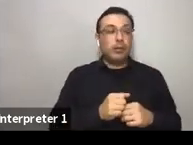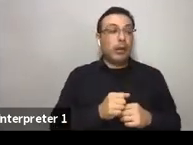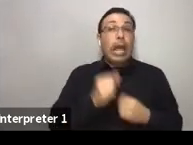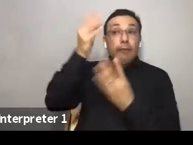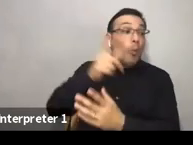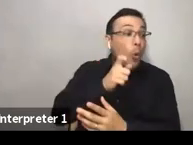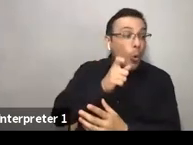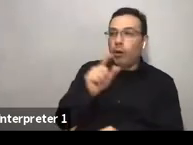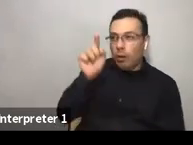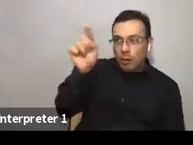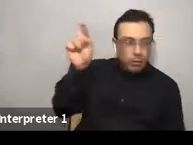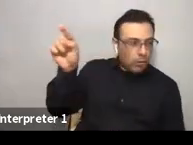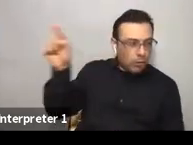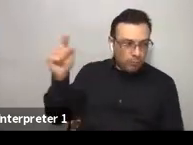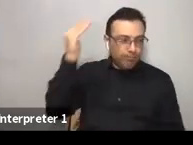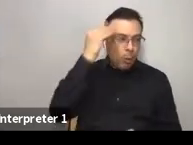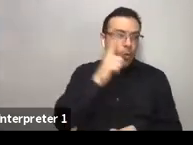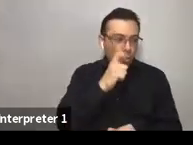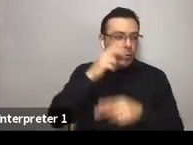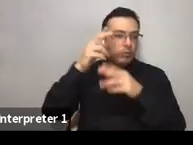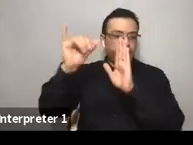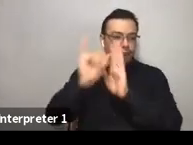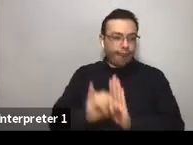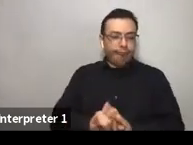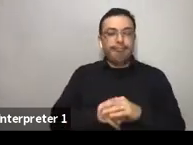with. The time-limited piece,